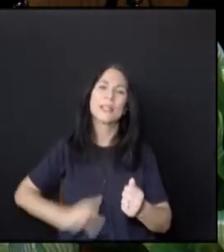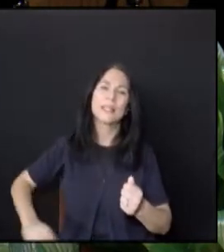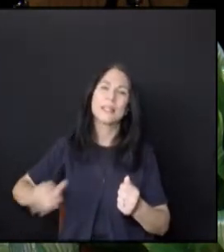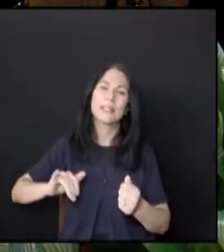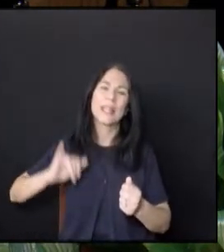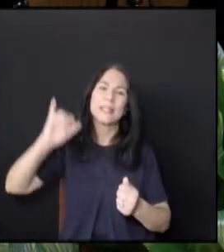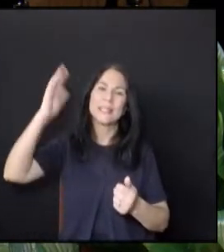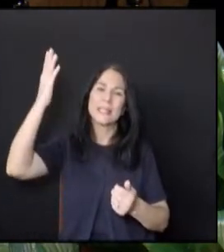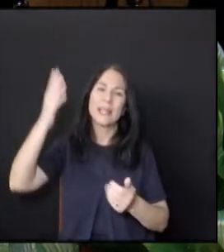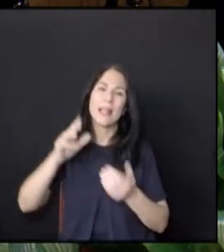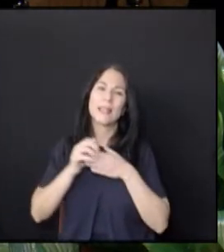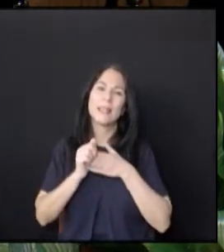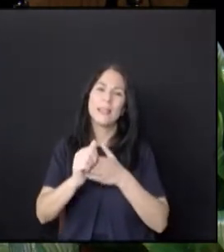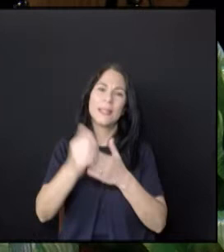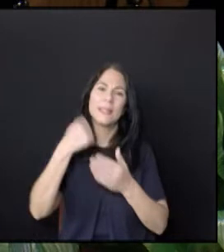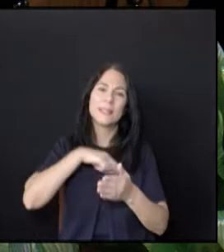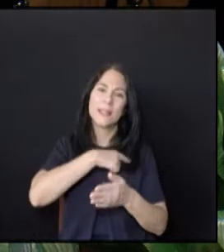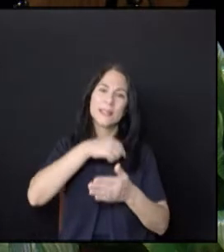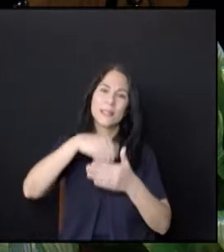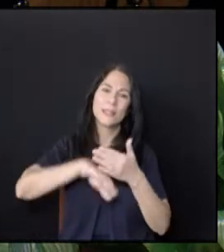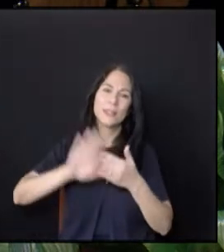it.